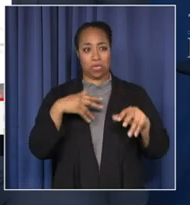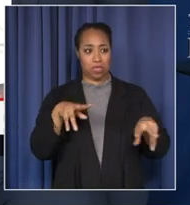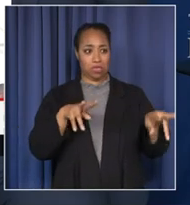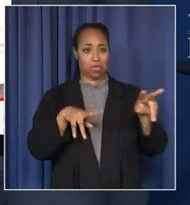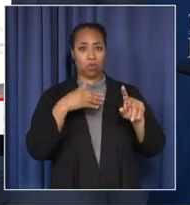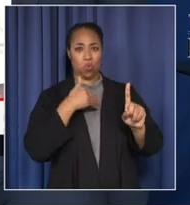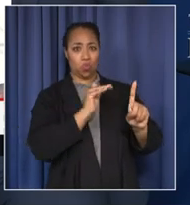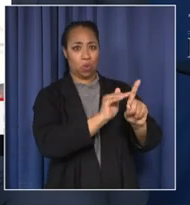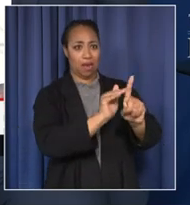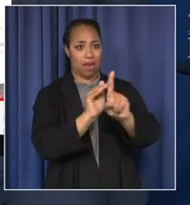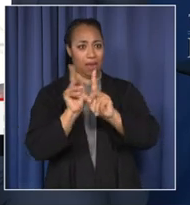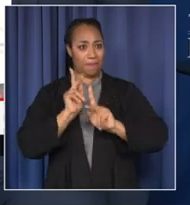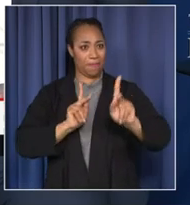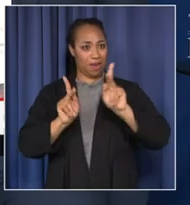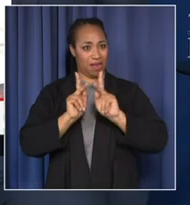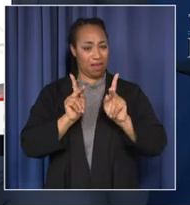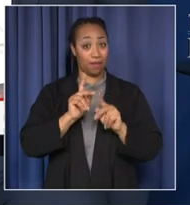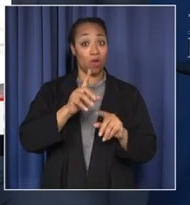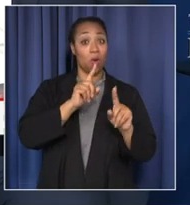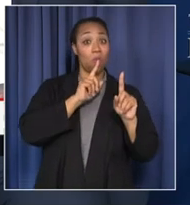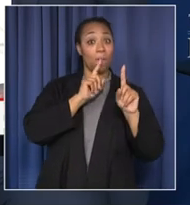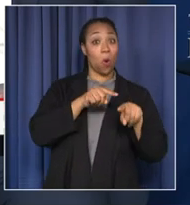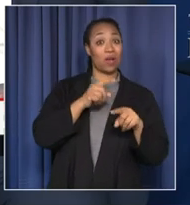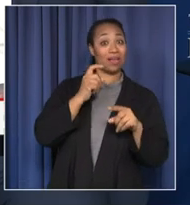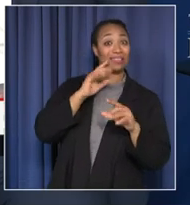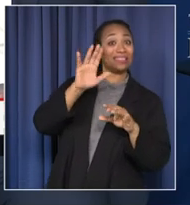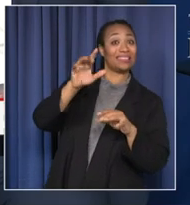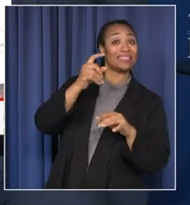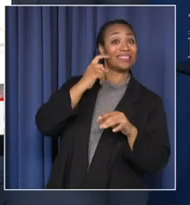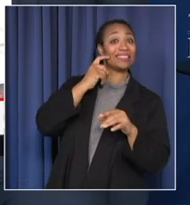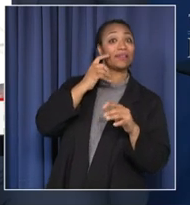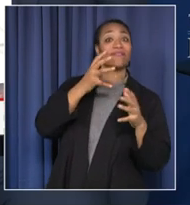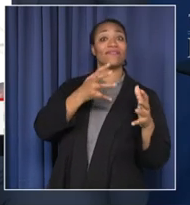report, which was the fastest growing state in America?